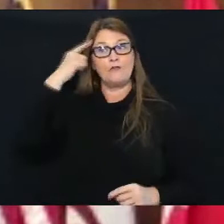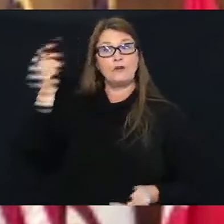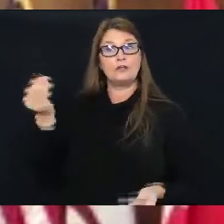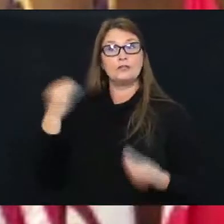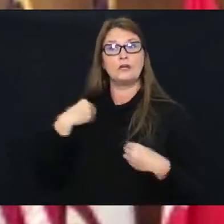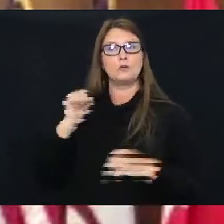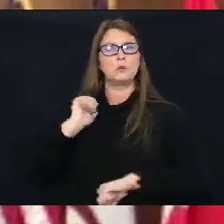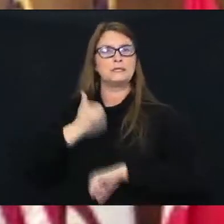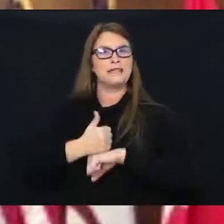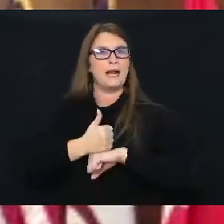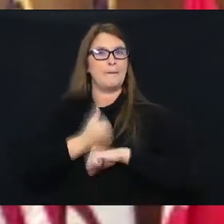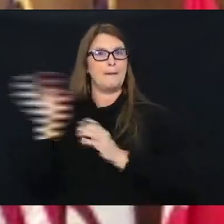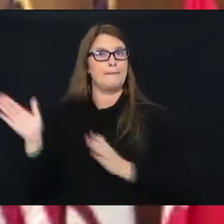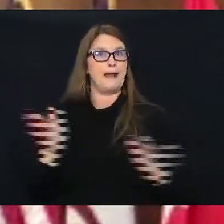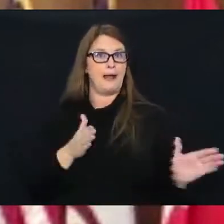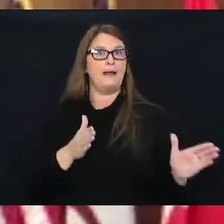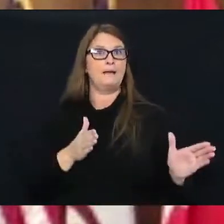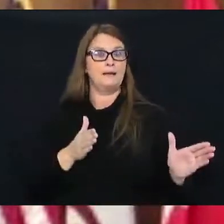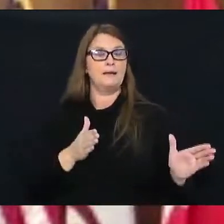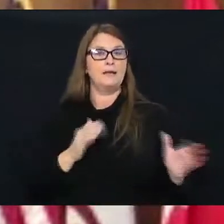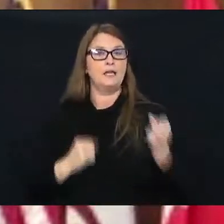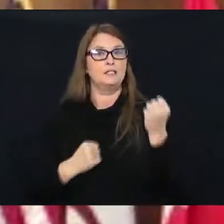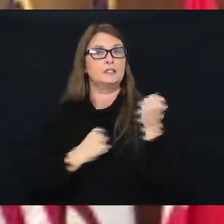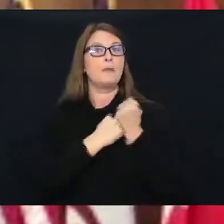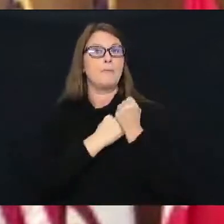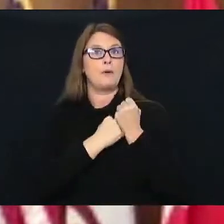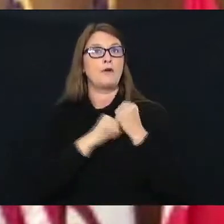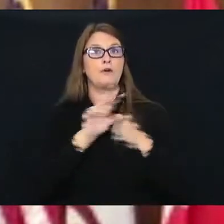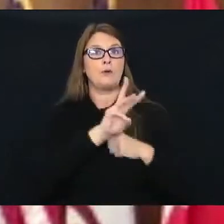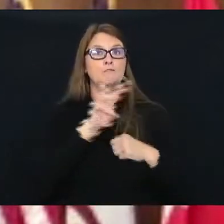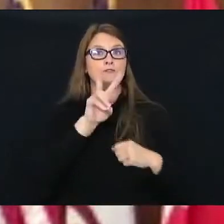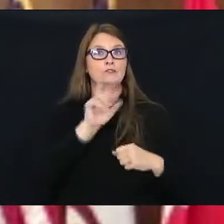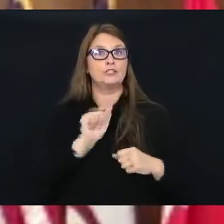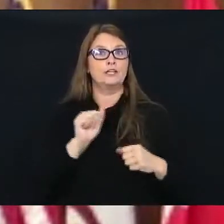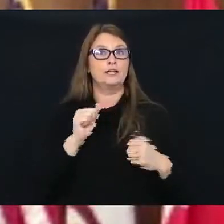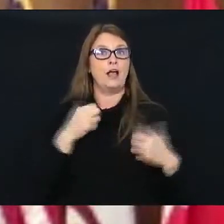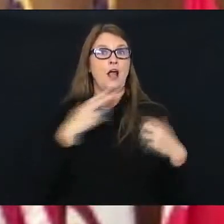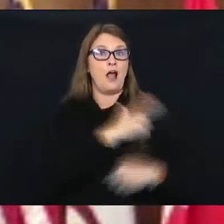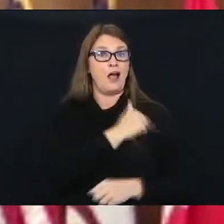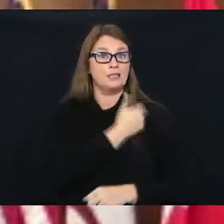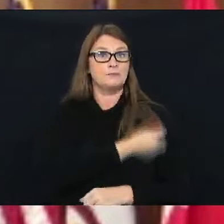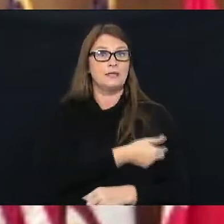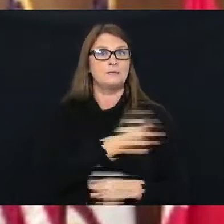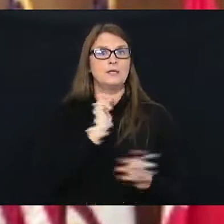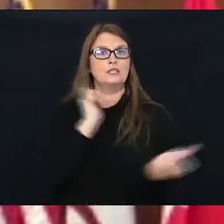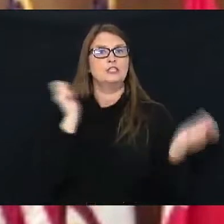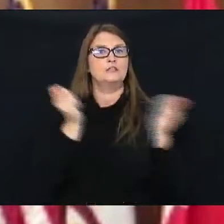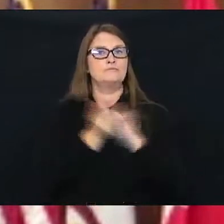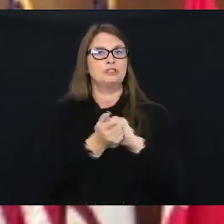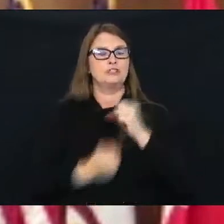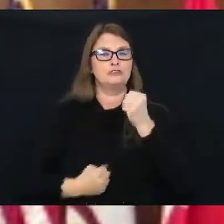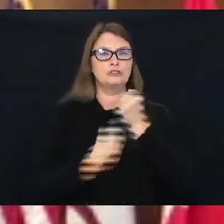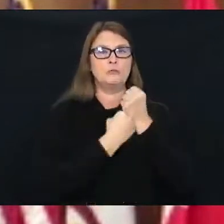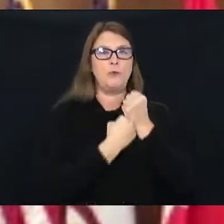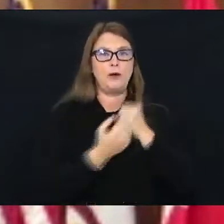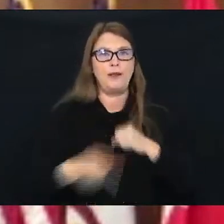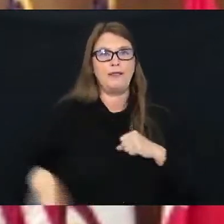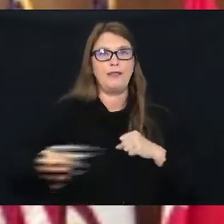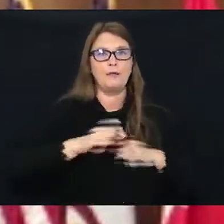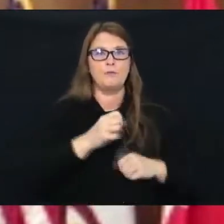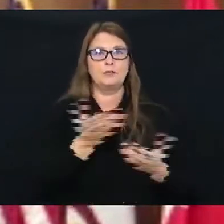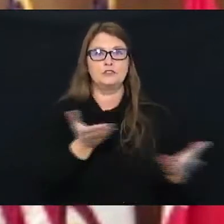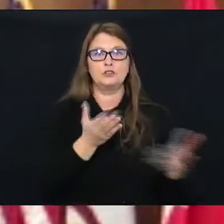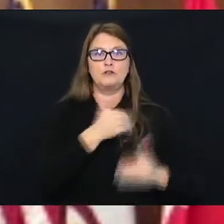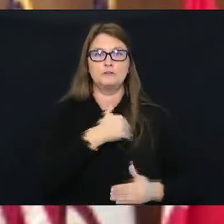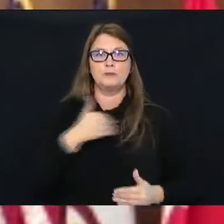quickly established a plan to support our West Virginia healthcare systems by augmenting them with service members from